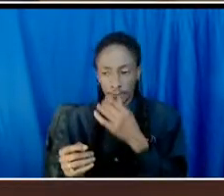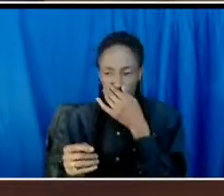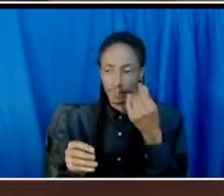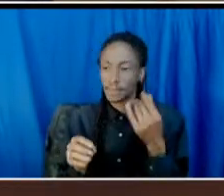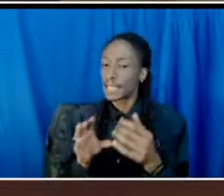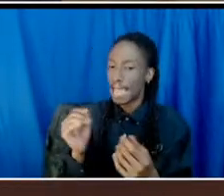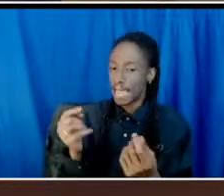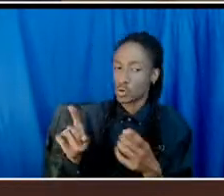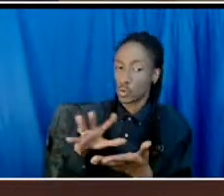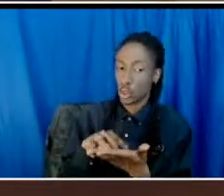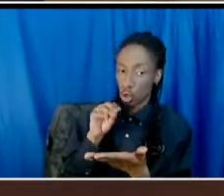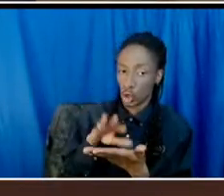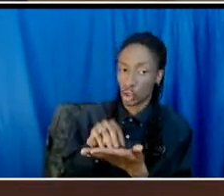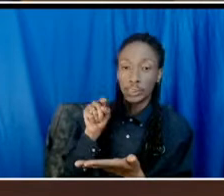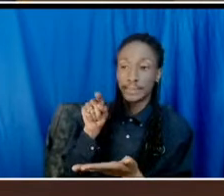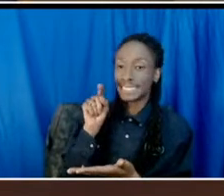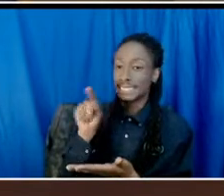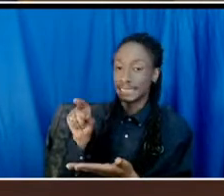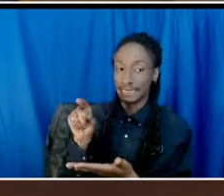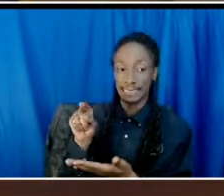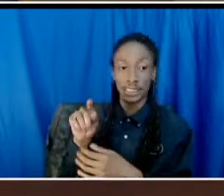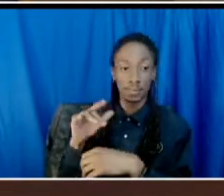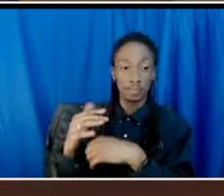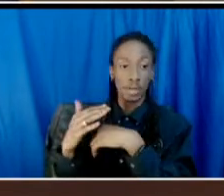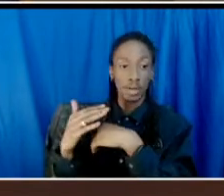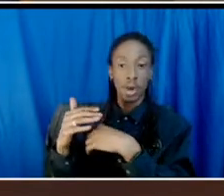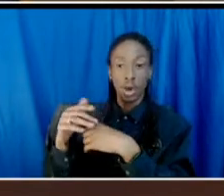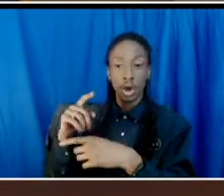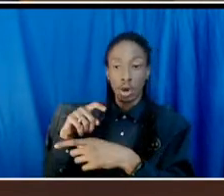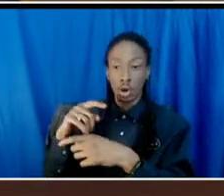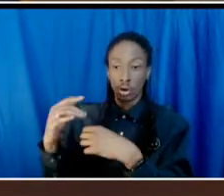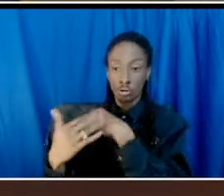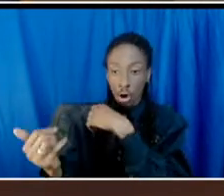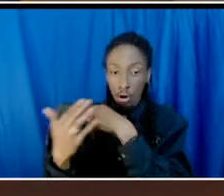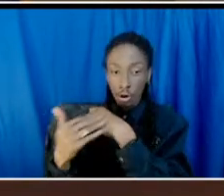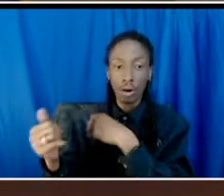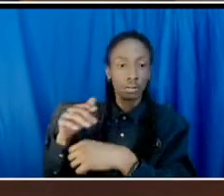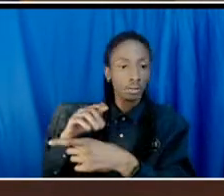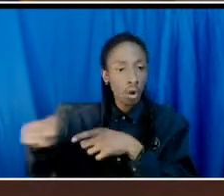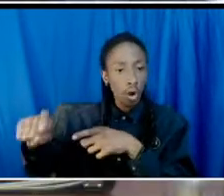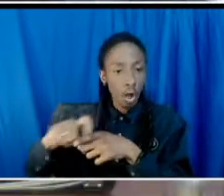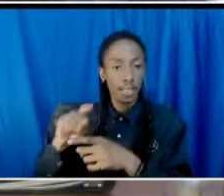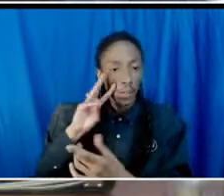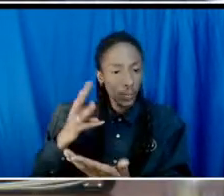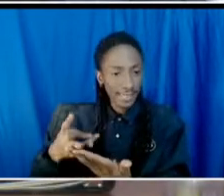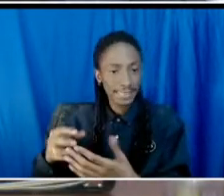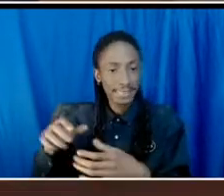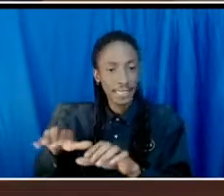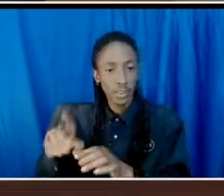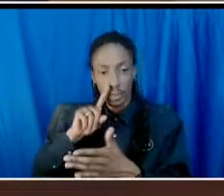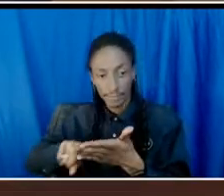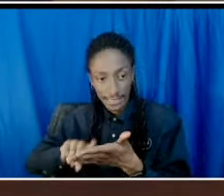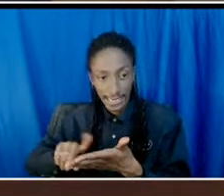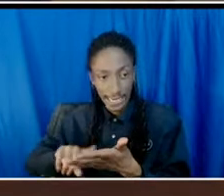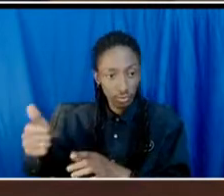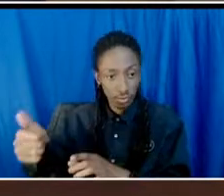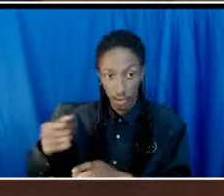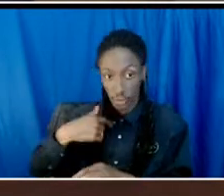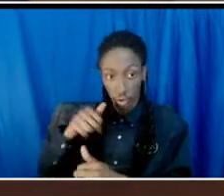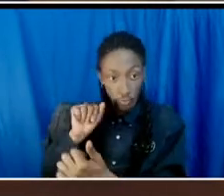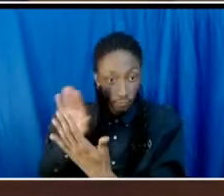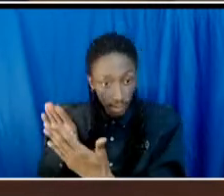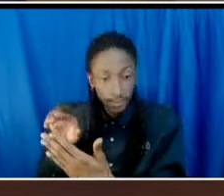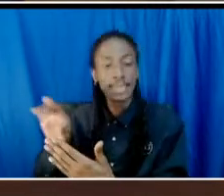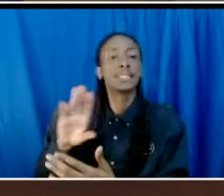had been calling witnesses and conducting investigations on his own, did you confront him? Yes. And what was his